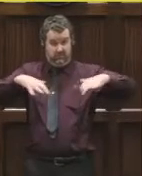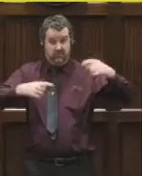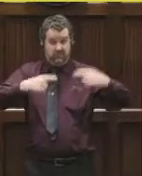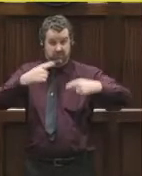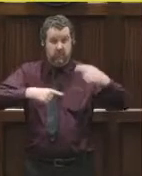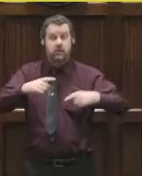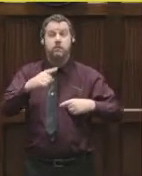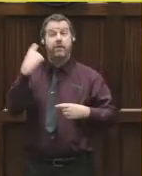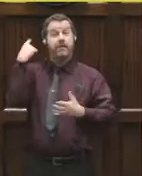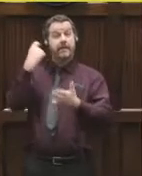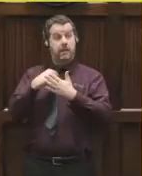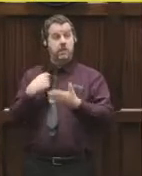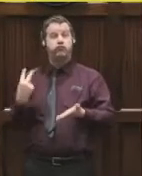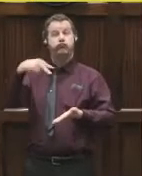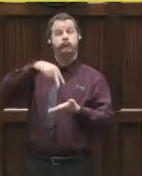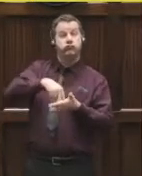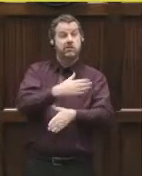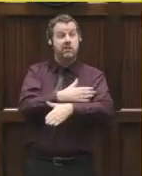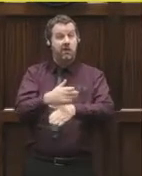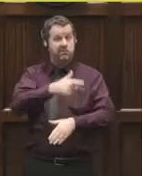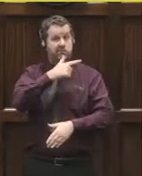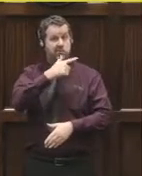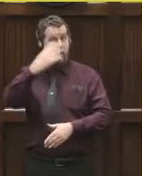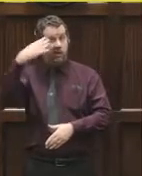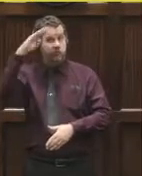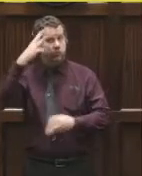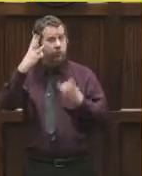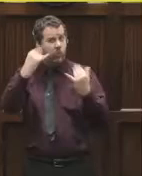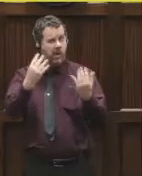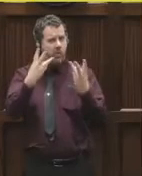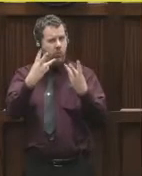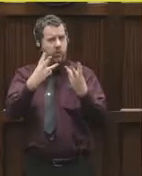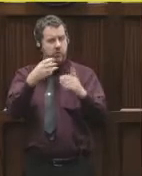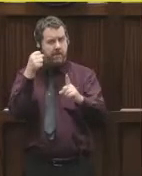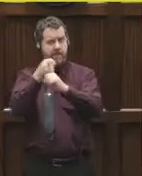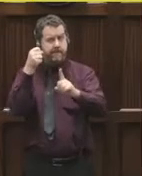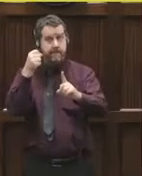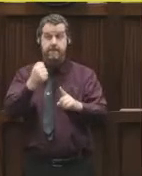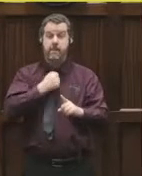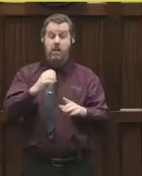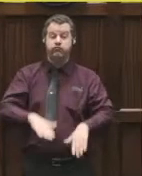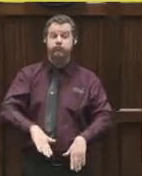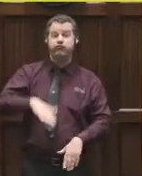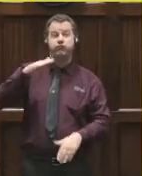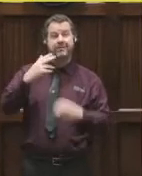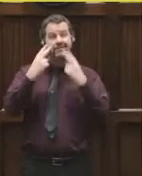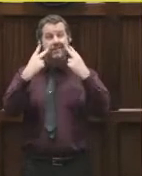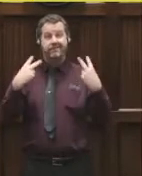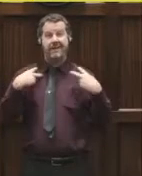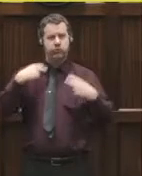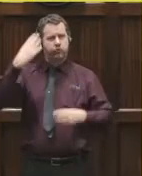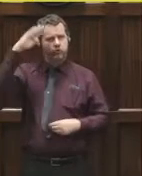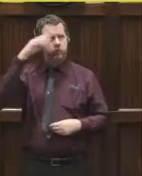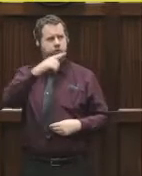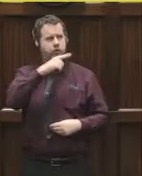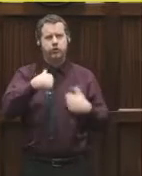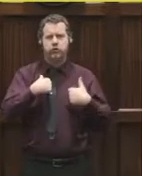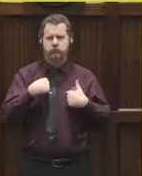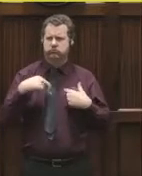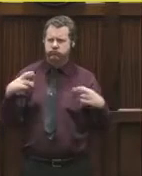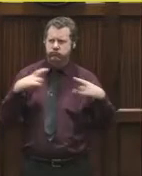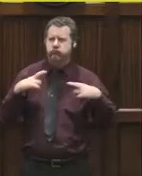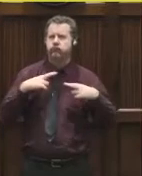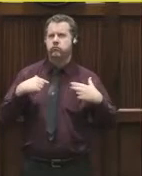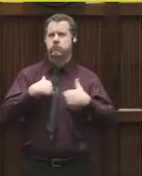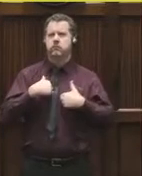illustrate a specific point. That is my native language. It's a language which I'm very proud of, a language which